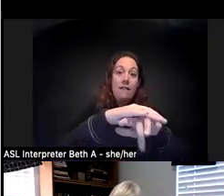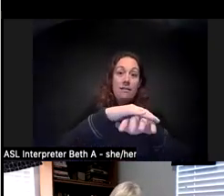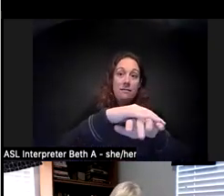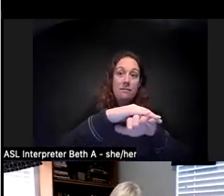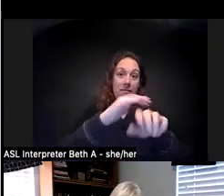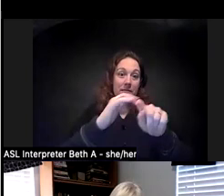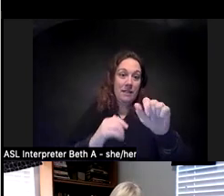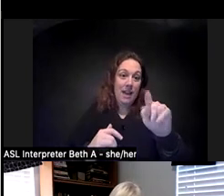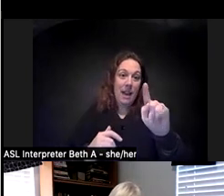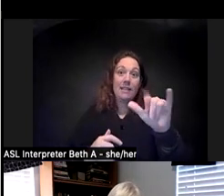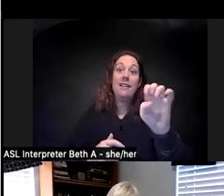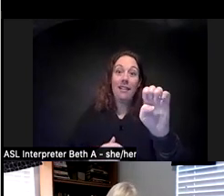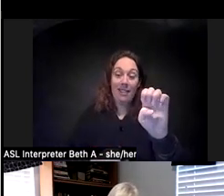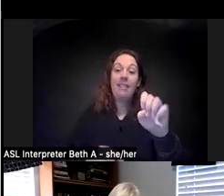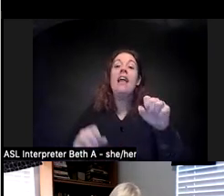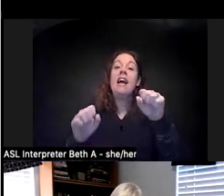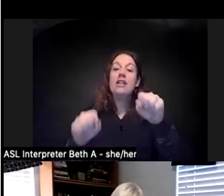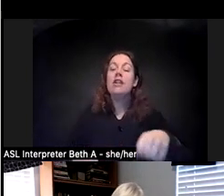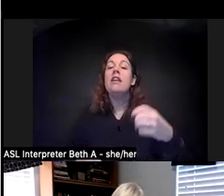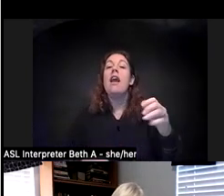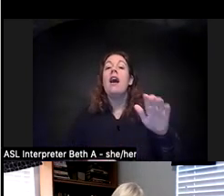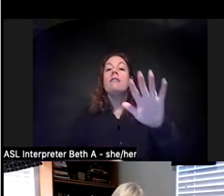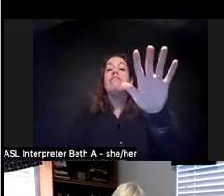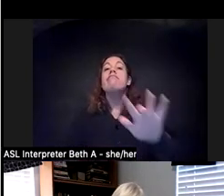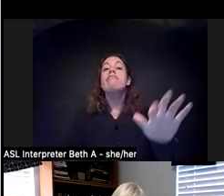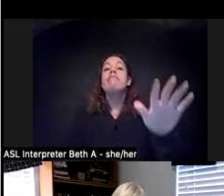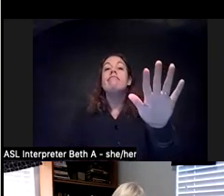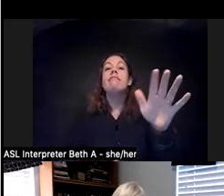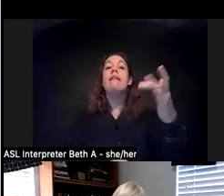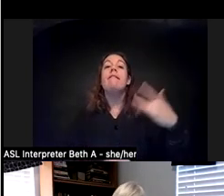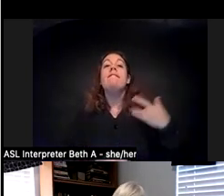her service animal. Next, please.